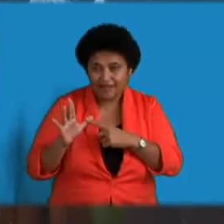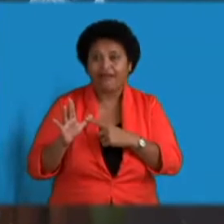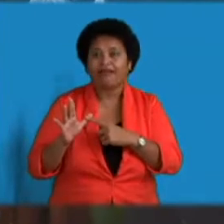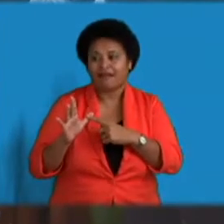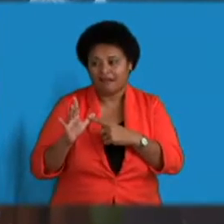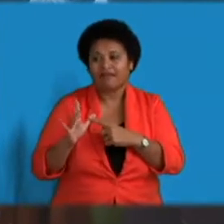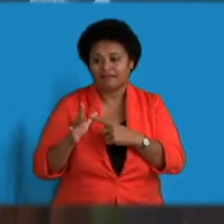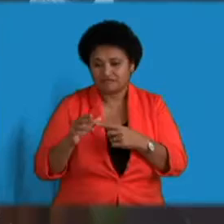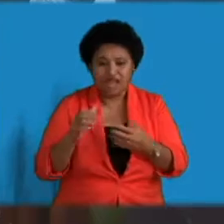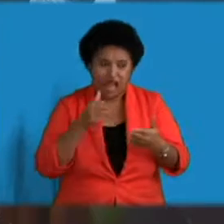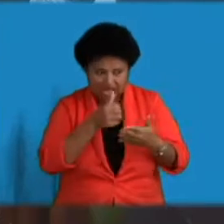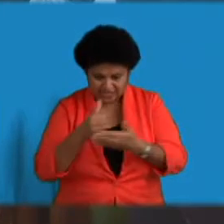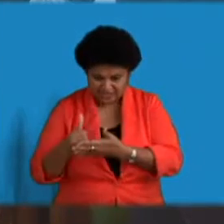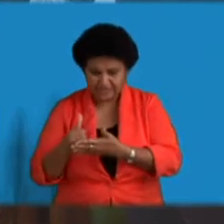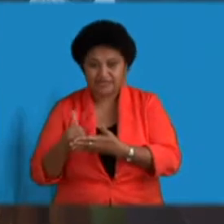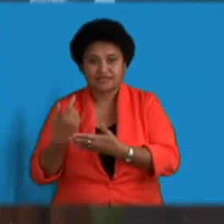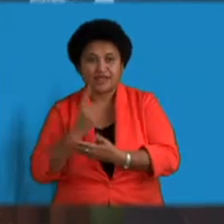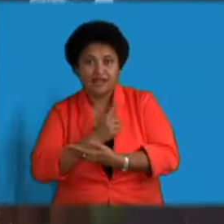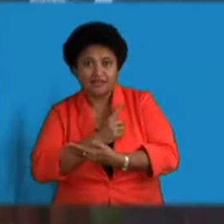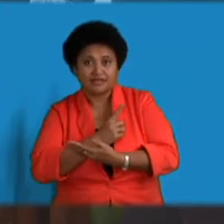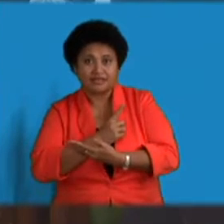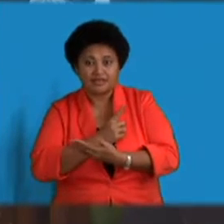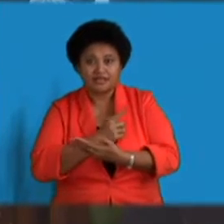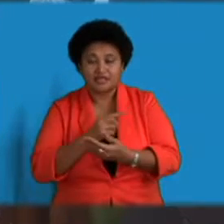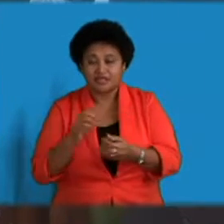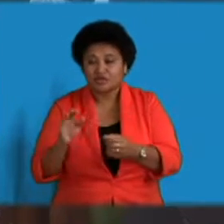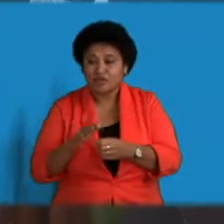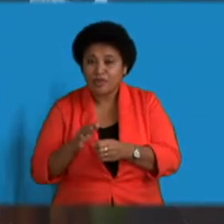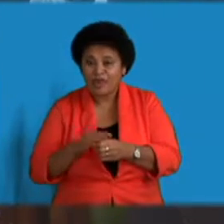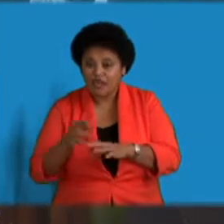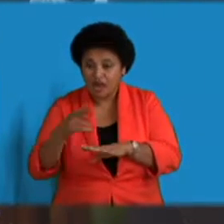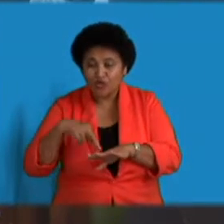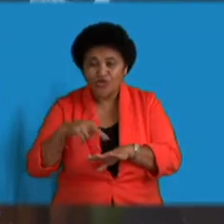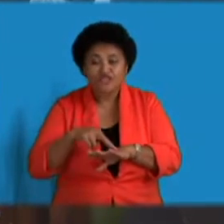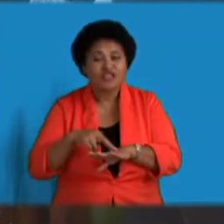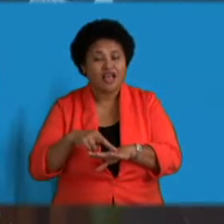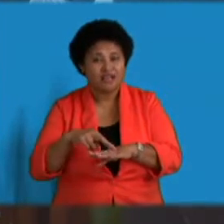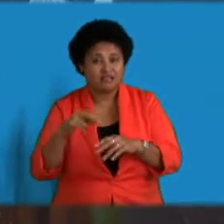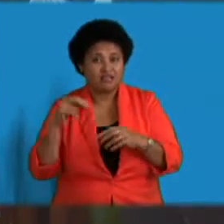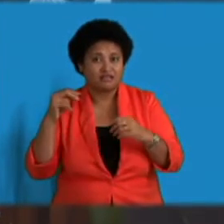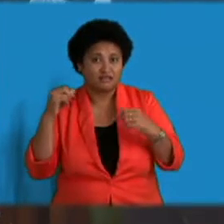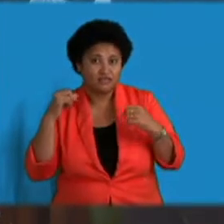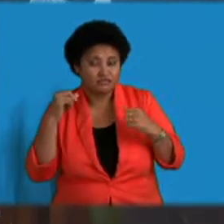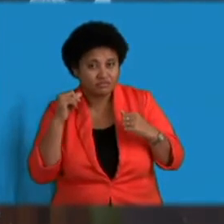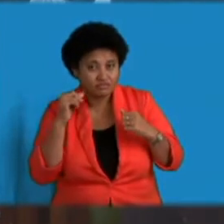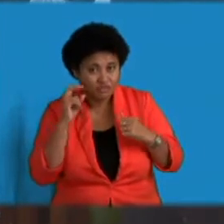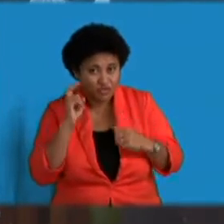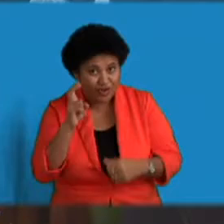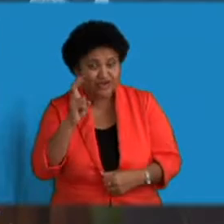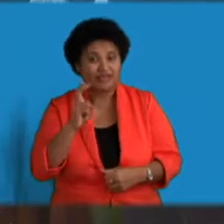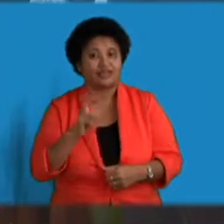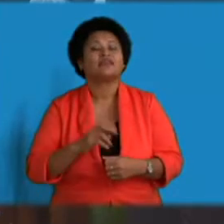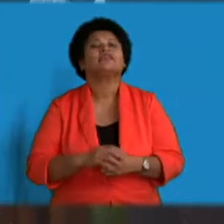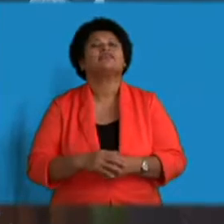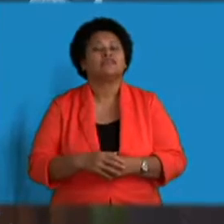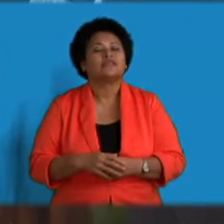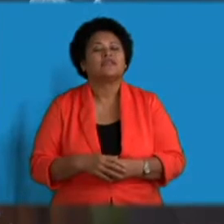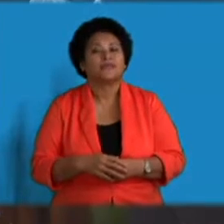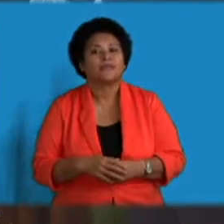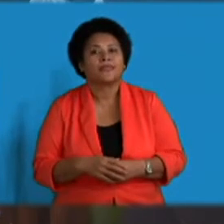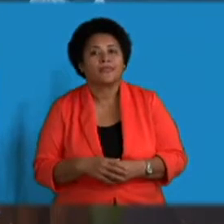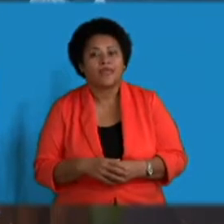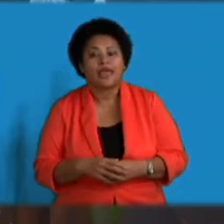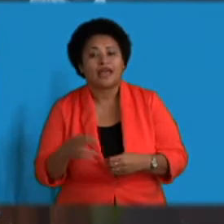of school libraries by conducting a regional training on basic school library management. In the past 2 years, the Library